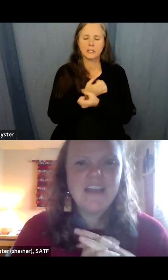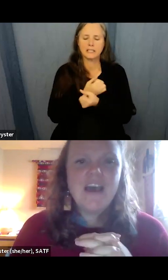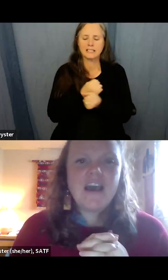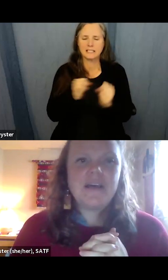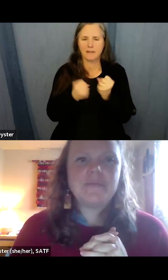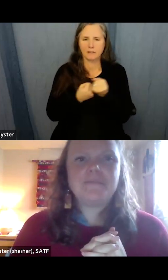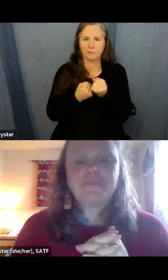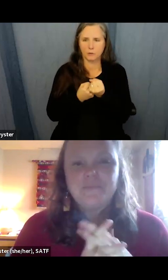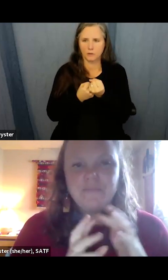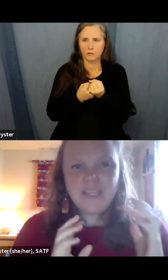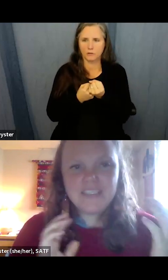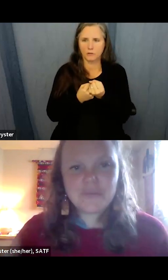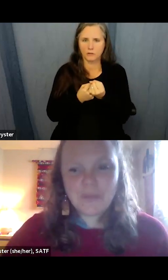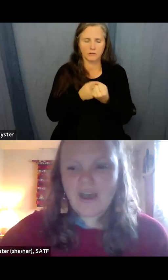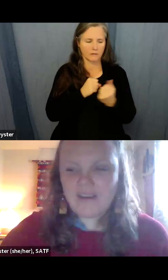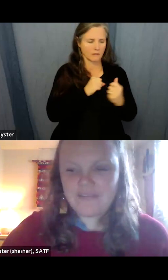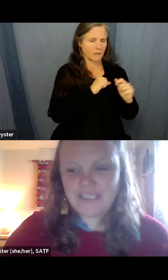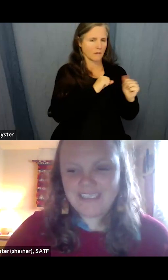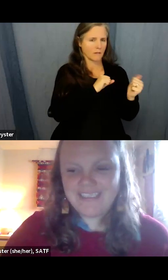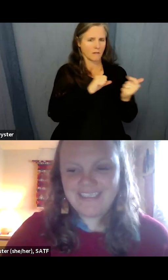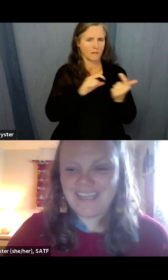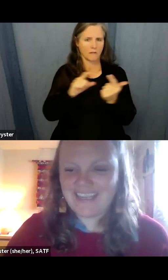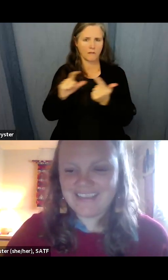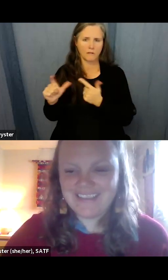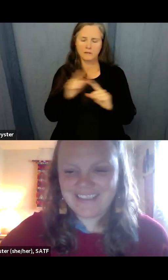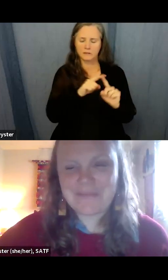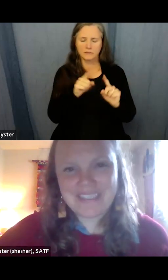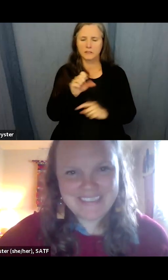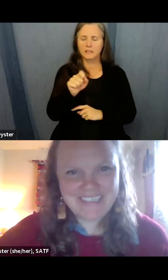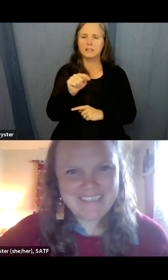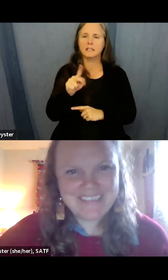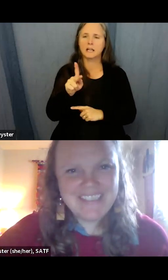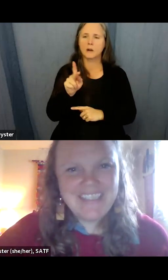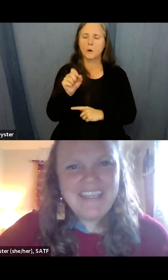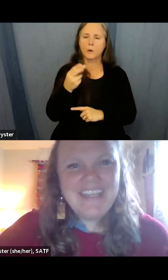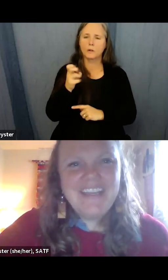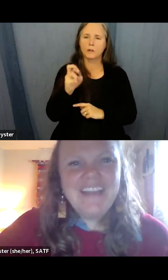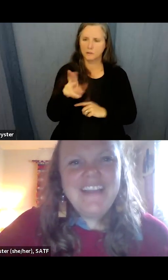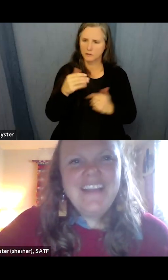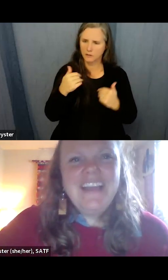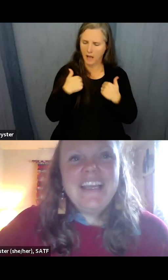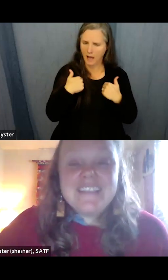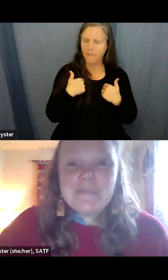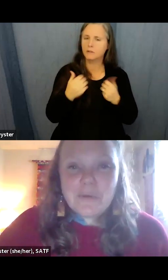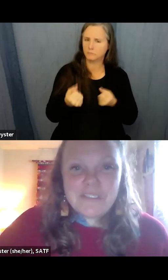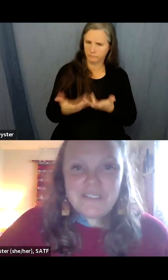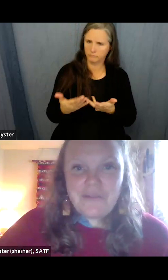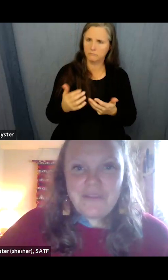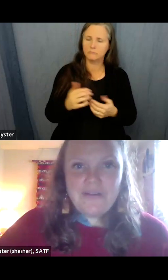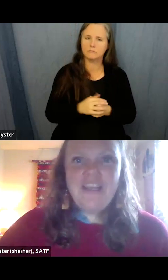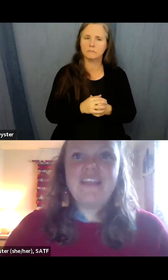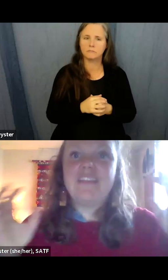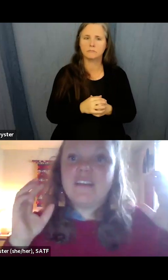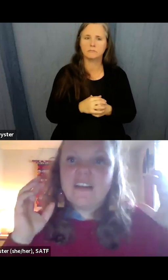things. And just want to offer, again, the complexities. It is important to